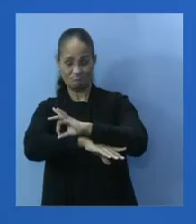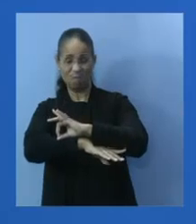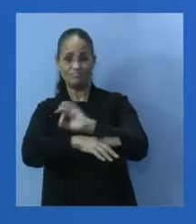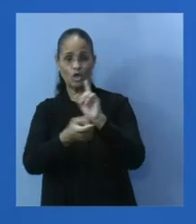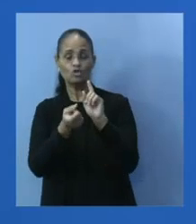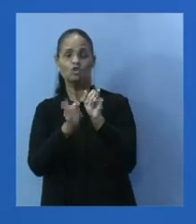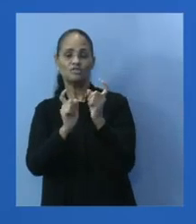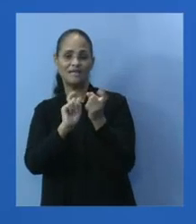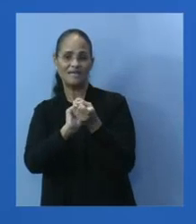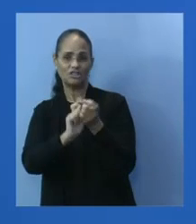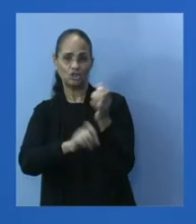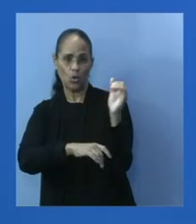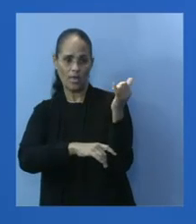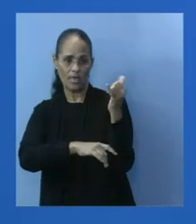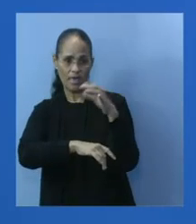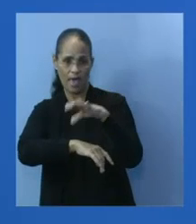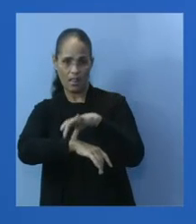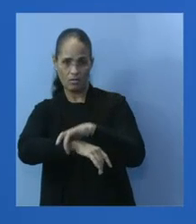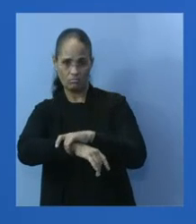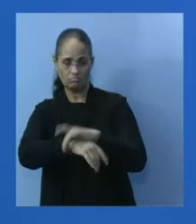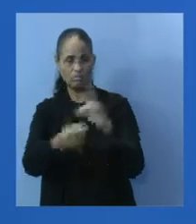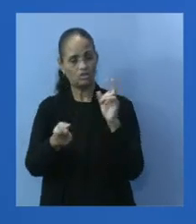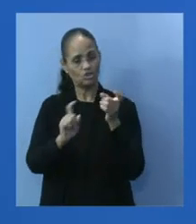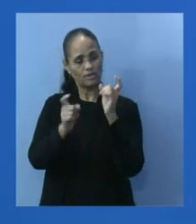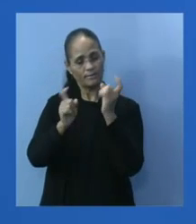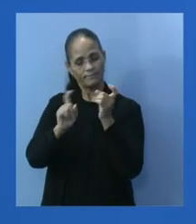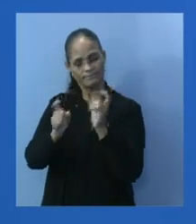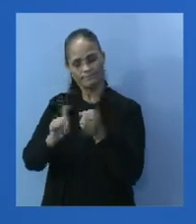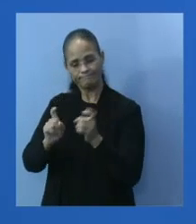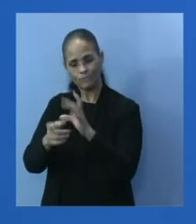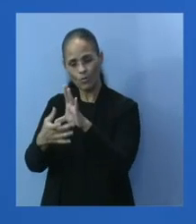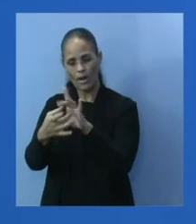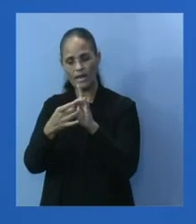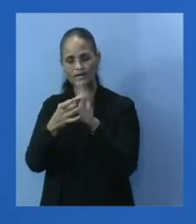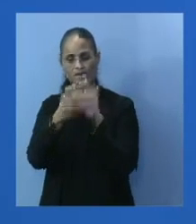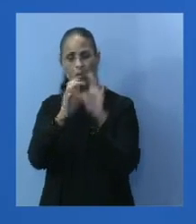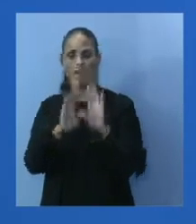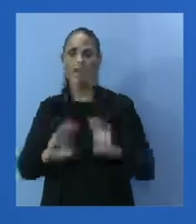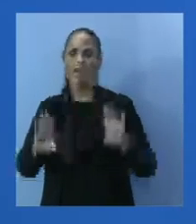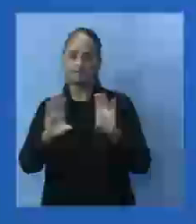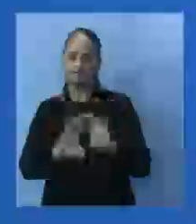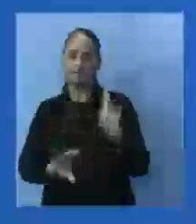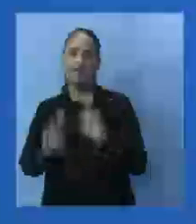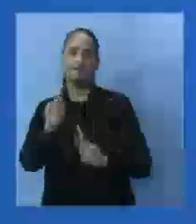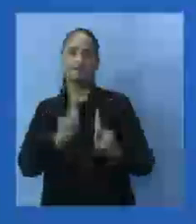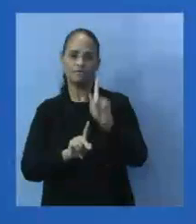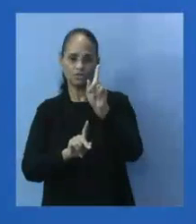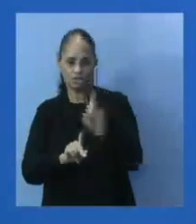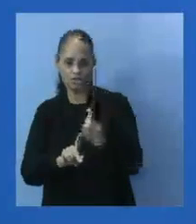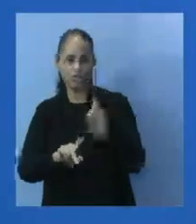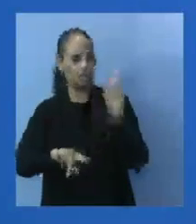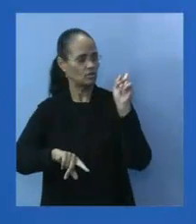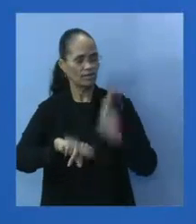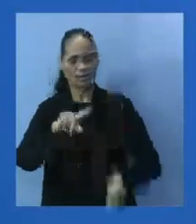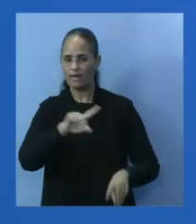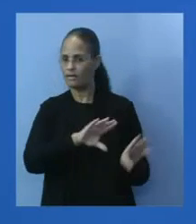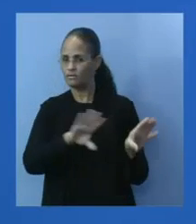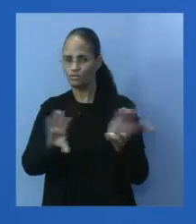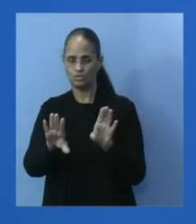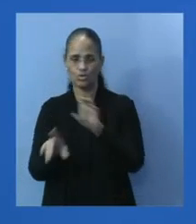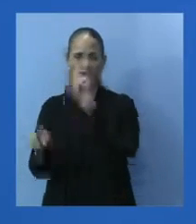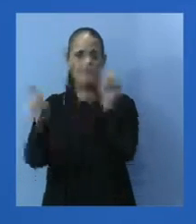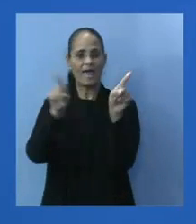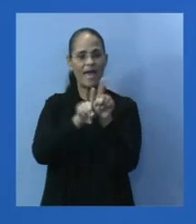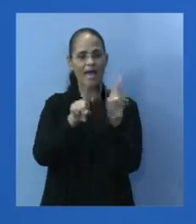be changed to a yellow. These changes in colors are related to the activities that persons should or should not do as